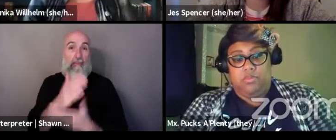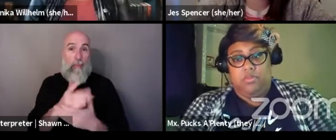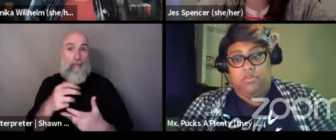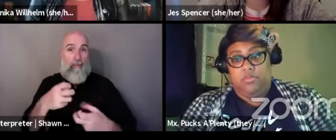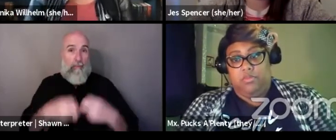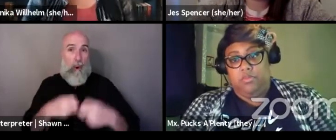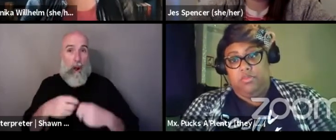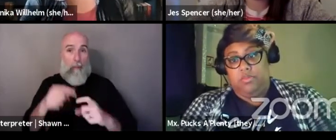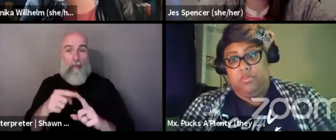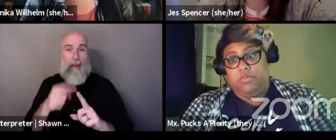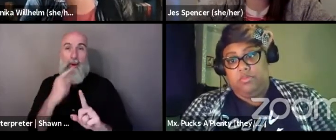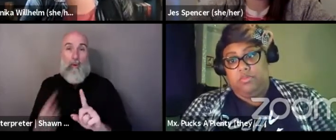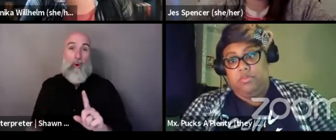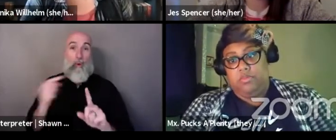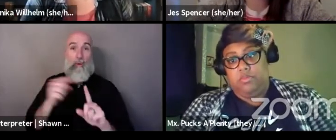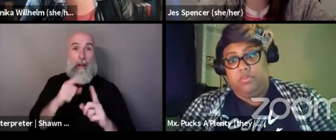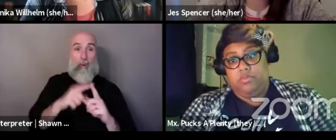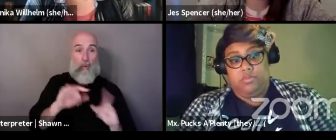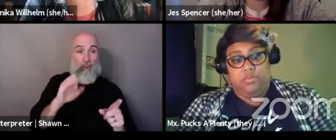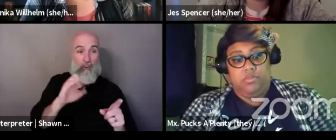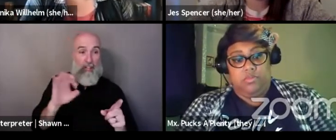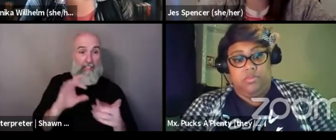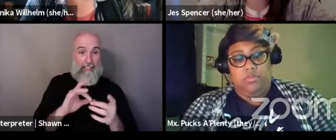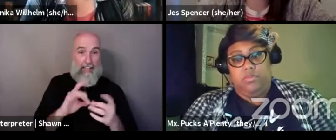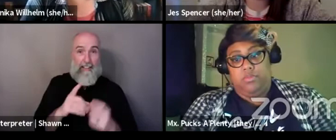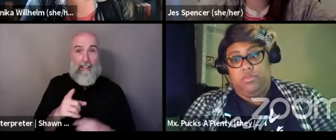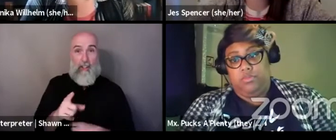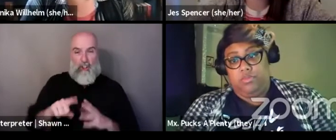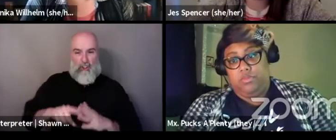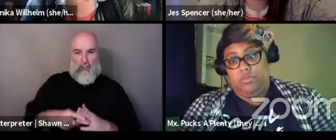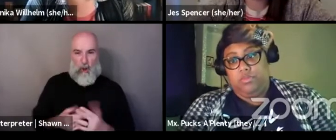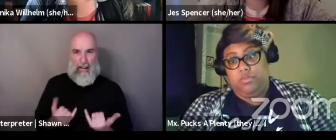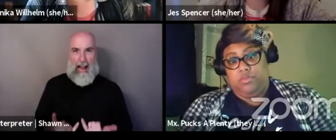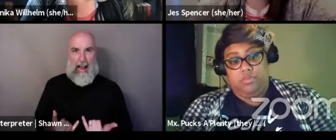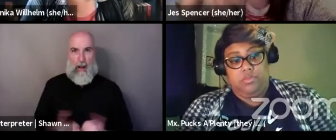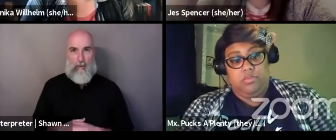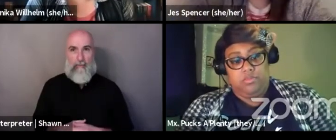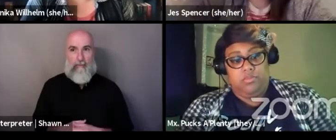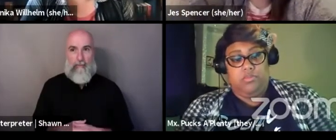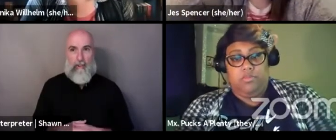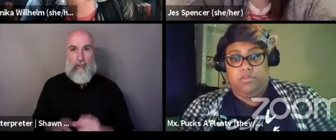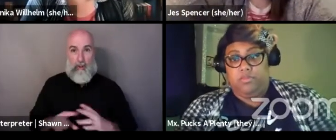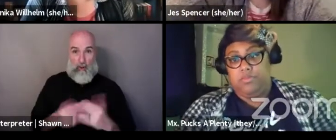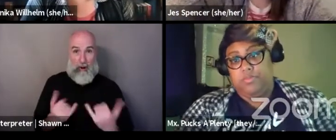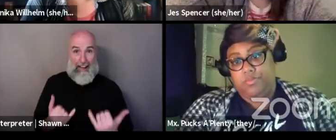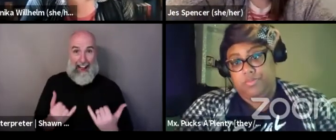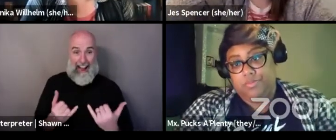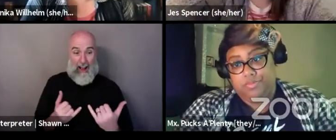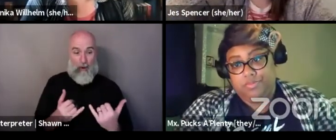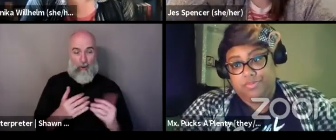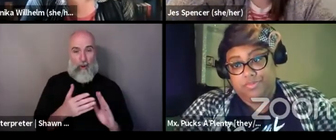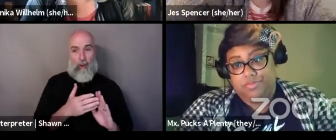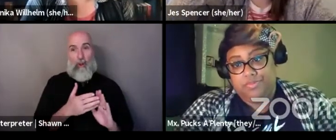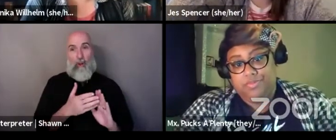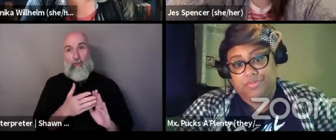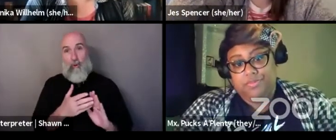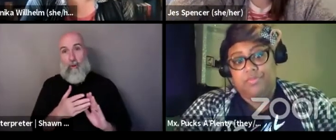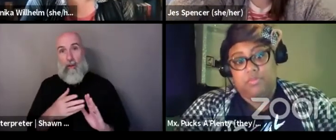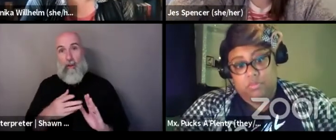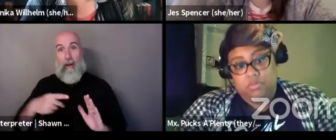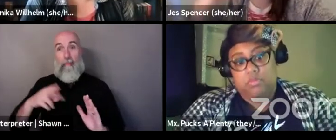goes back to what Jess was saying, which is like, start now. Start now so that pucks with